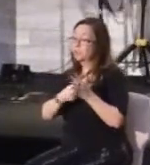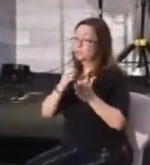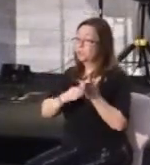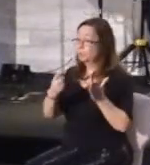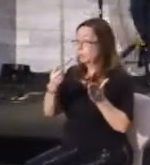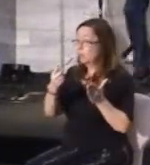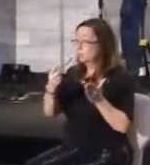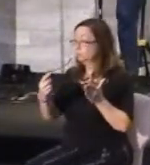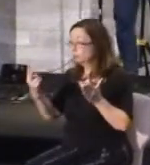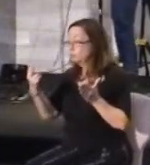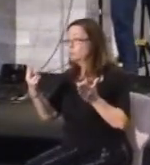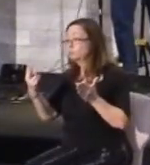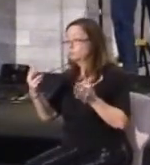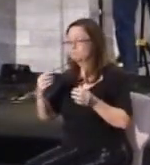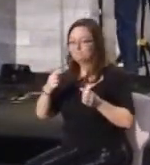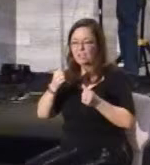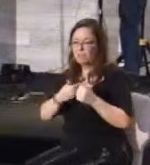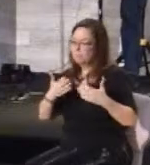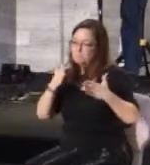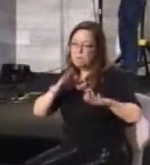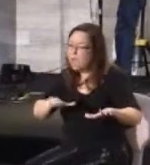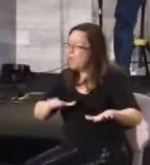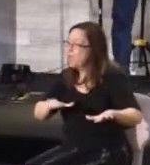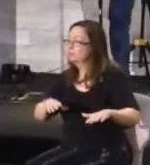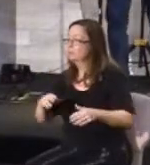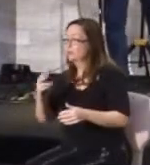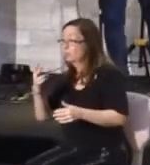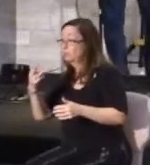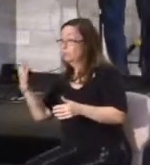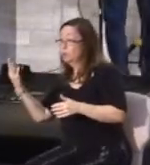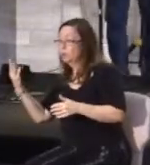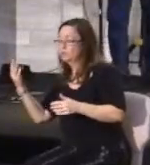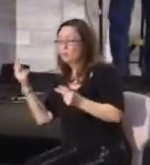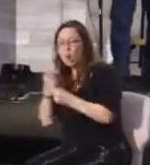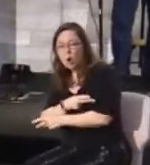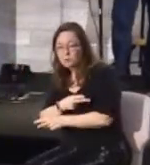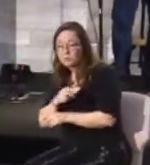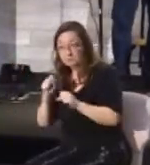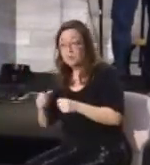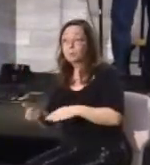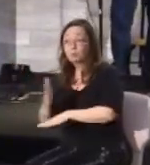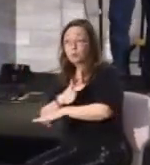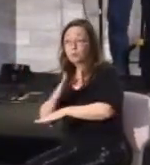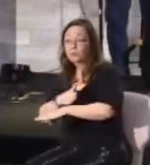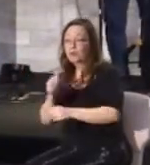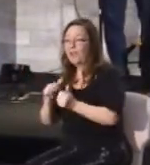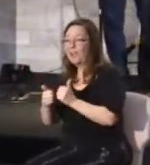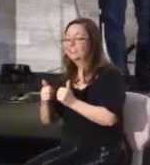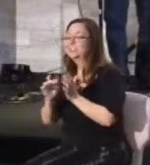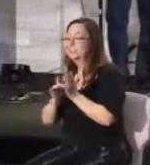chapters 1 and 2, things are really bad. Chapters 3 through 4, things are even worse, but it can get better through faith in